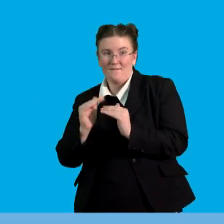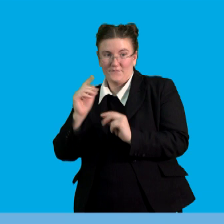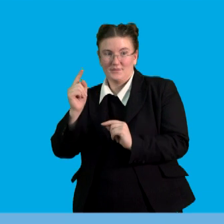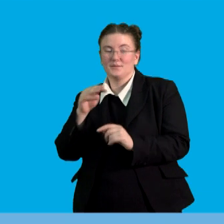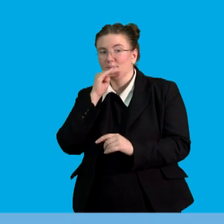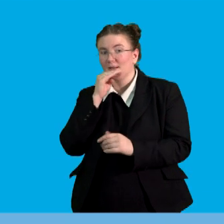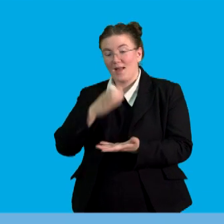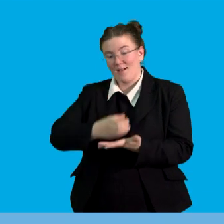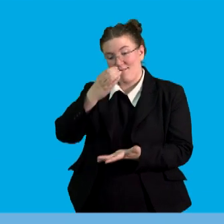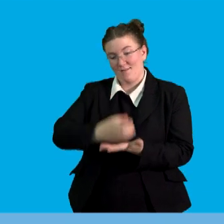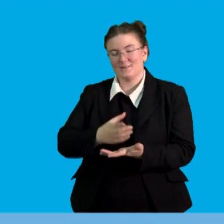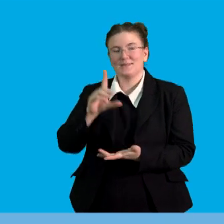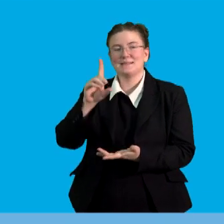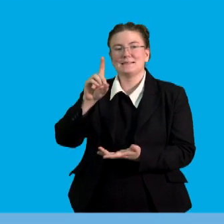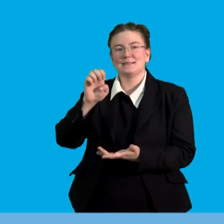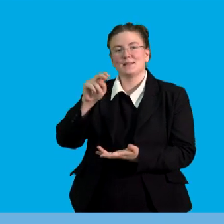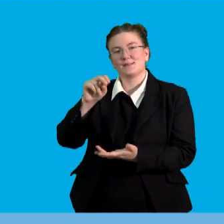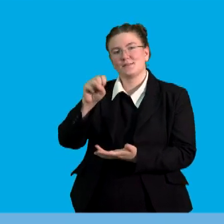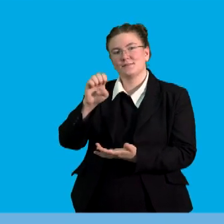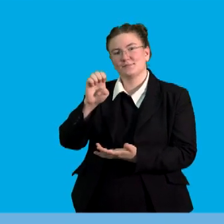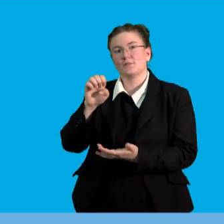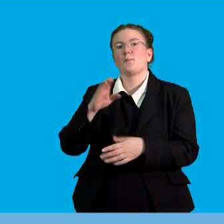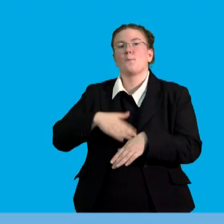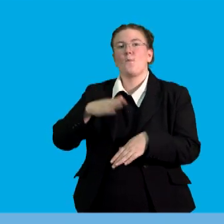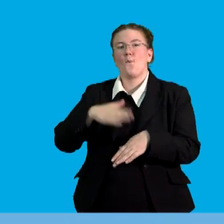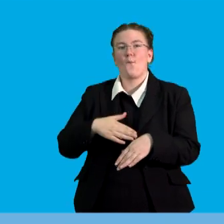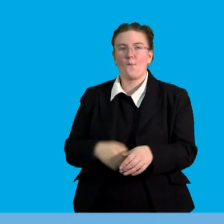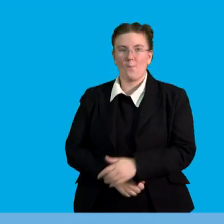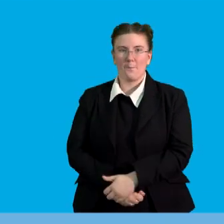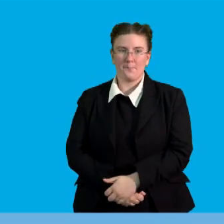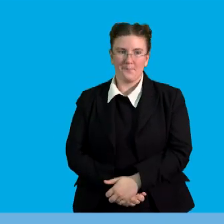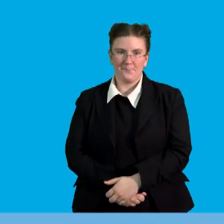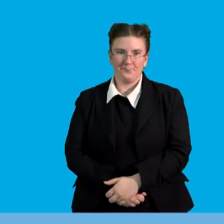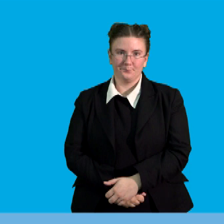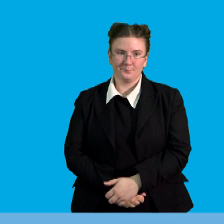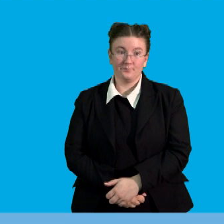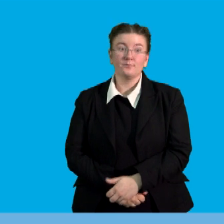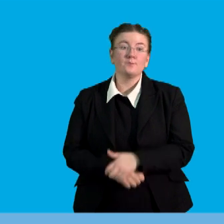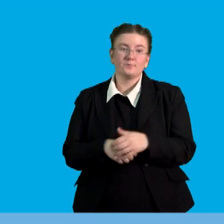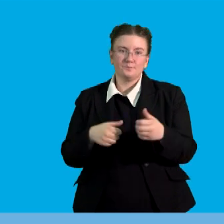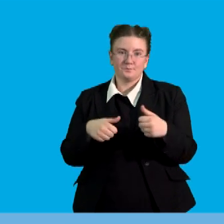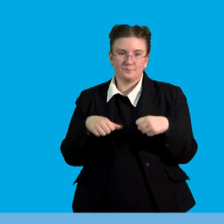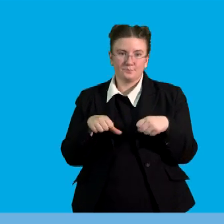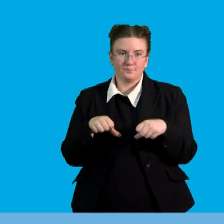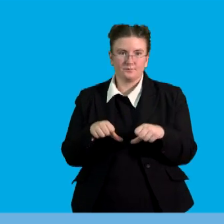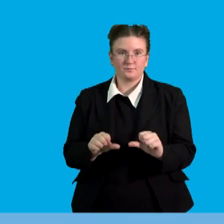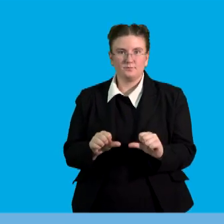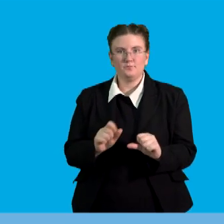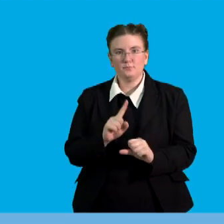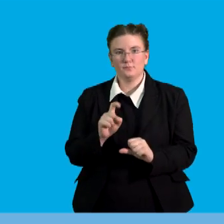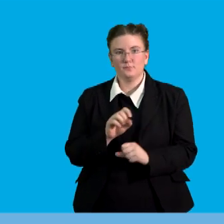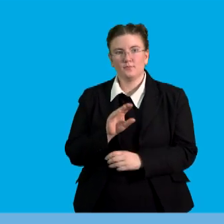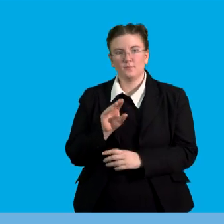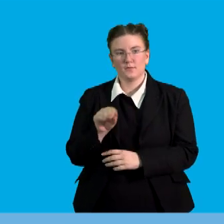dense. So which is more dense? It is glass. Then now, the next question